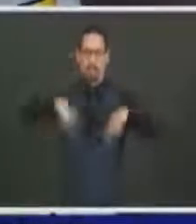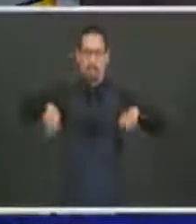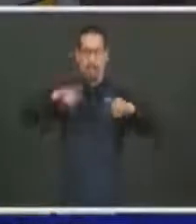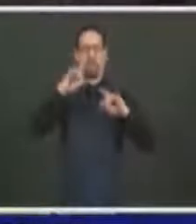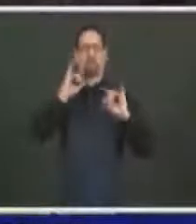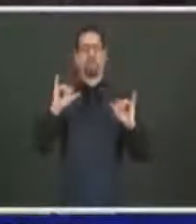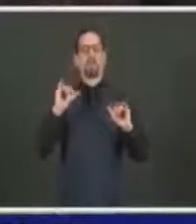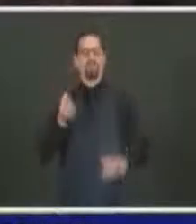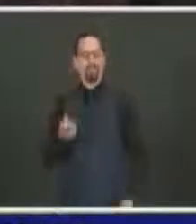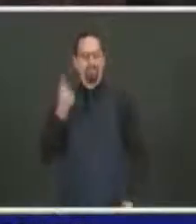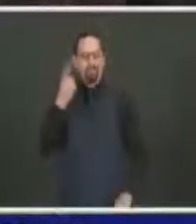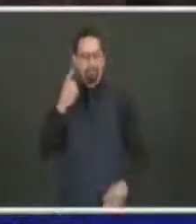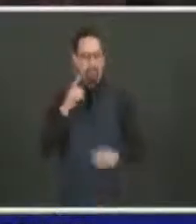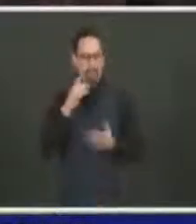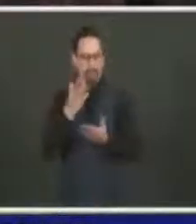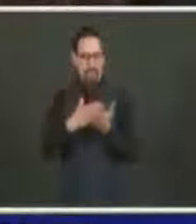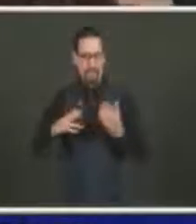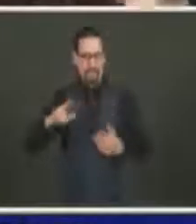questions.